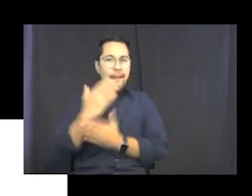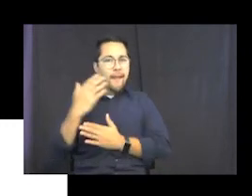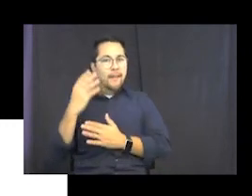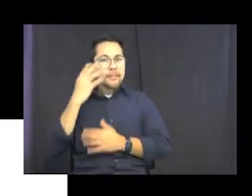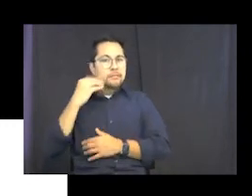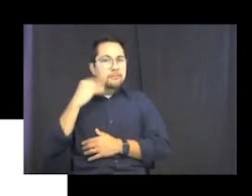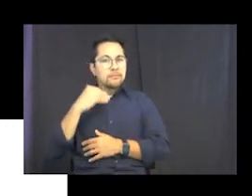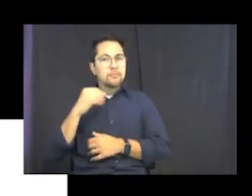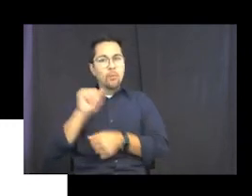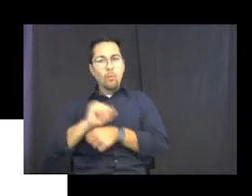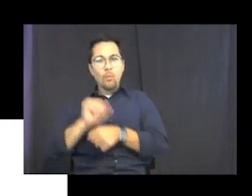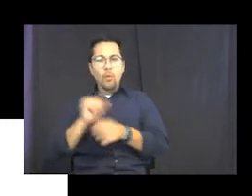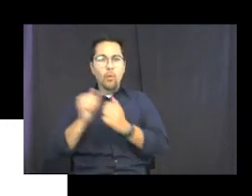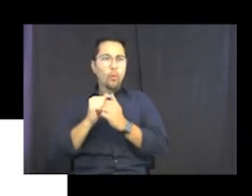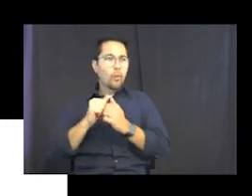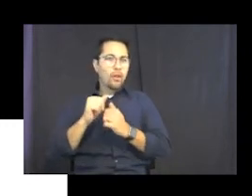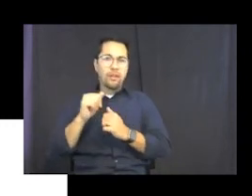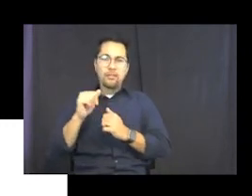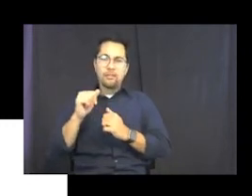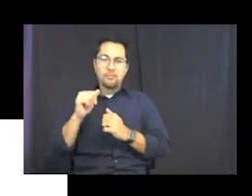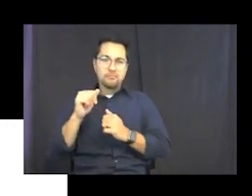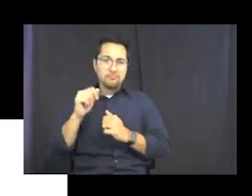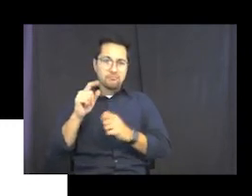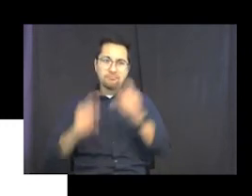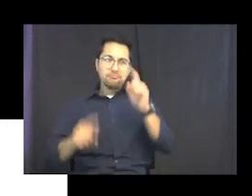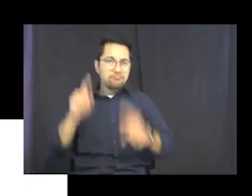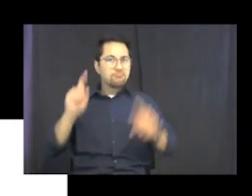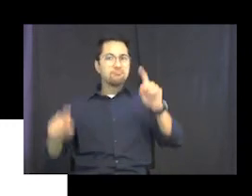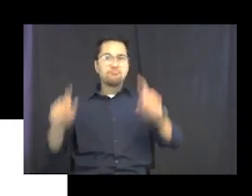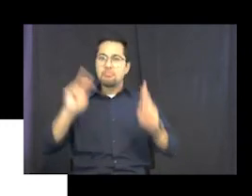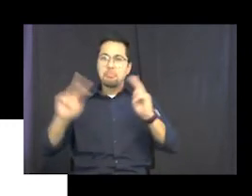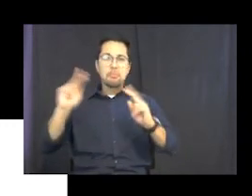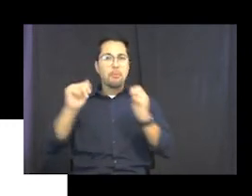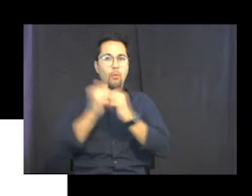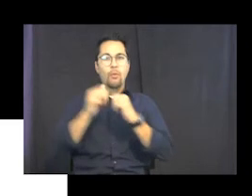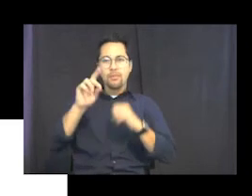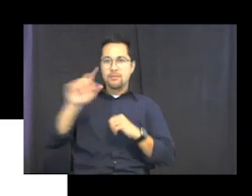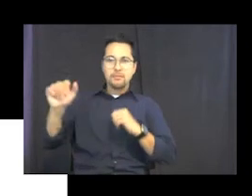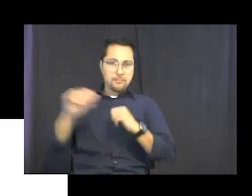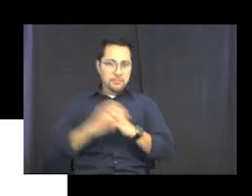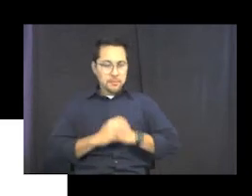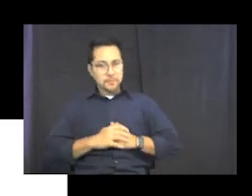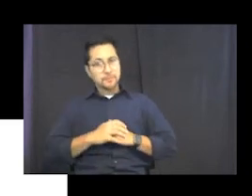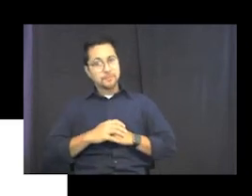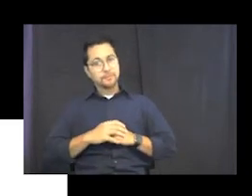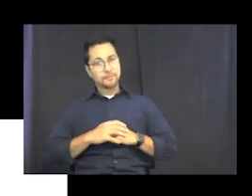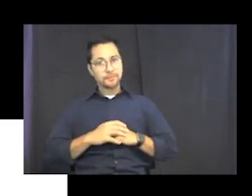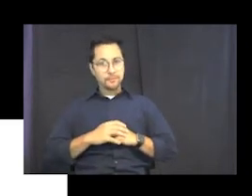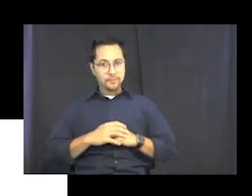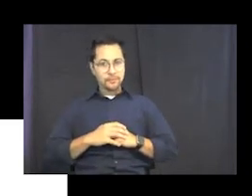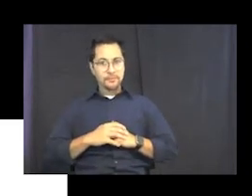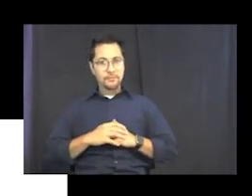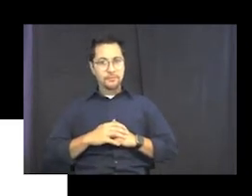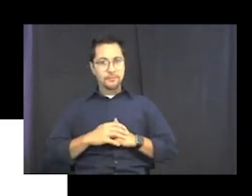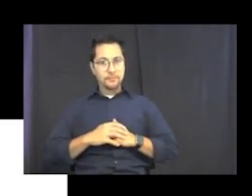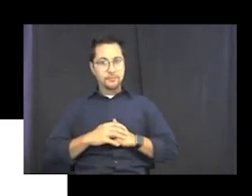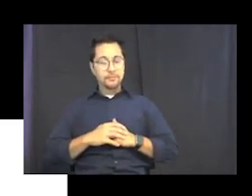with multiple degrees of individuals with disabilities.